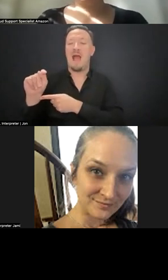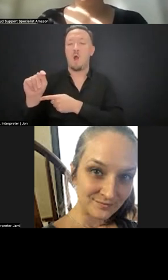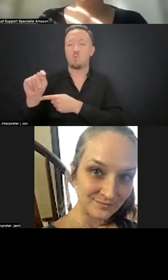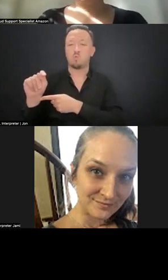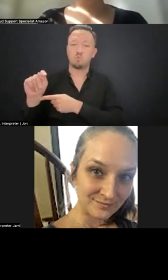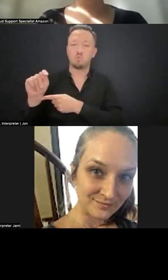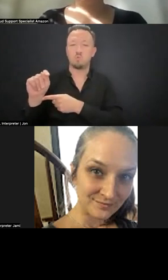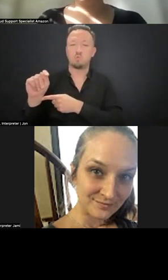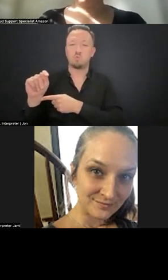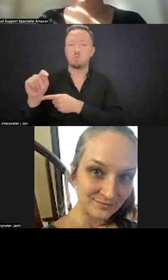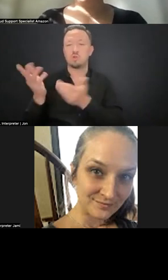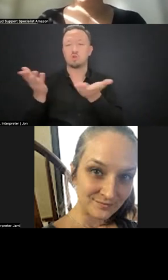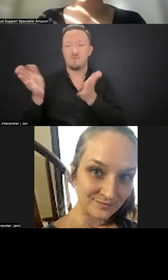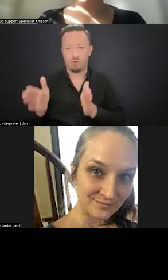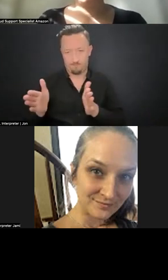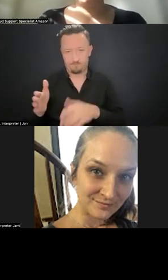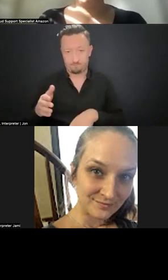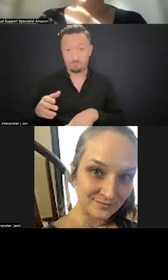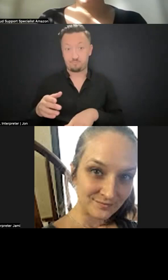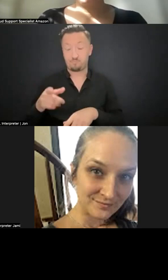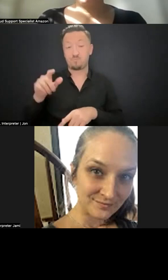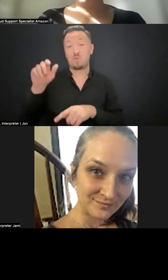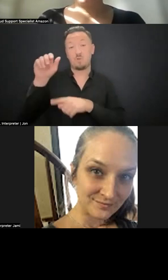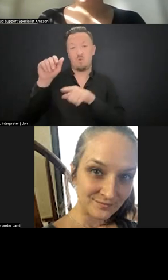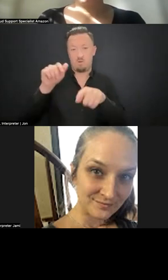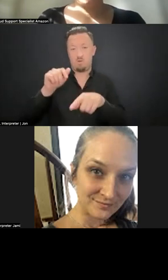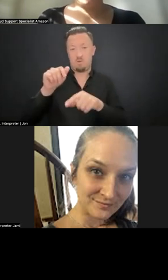a server in AWS.